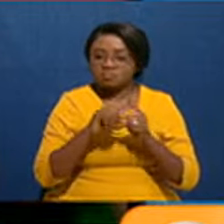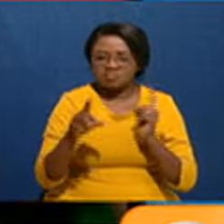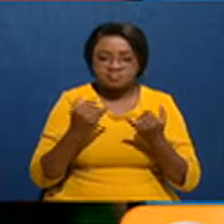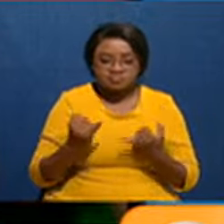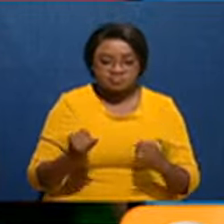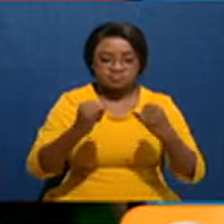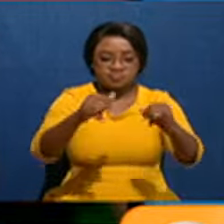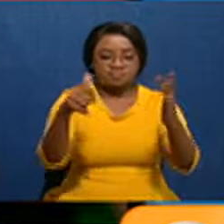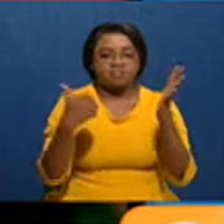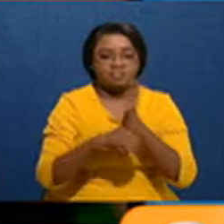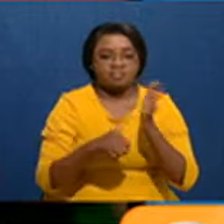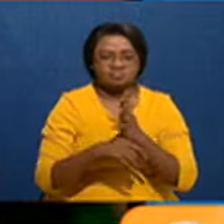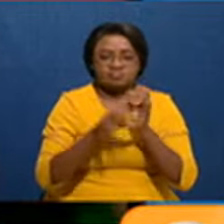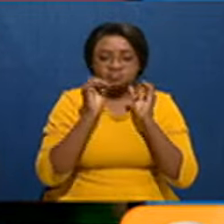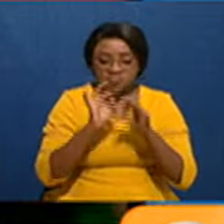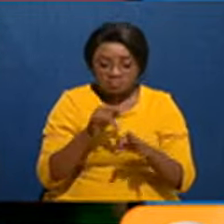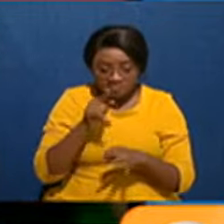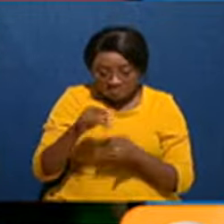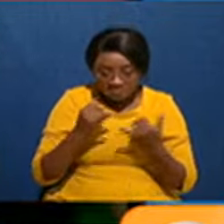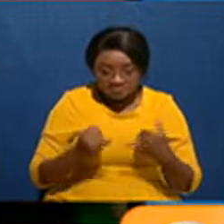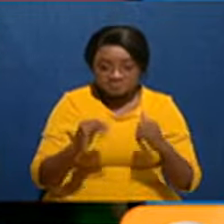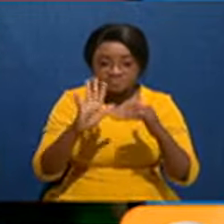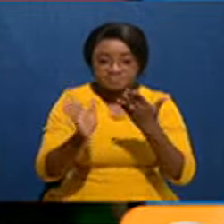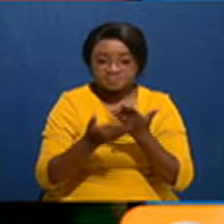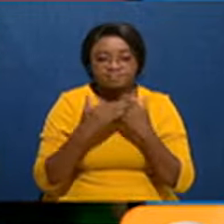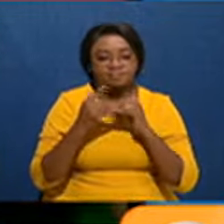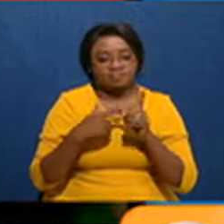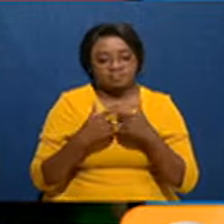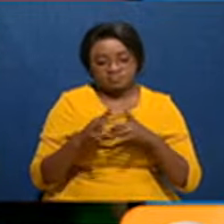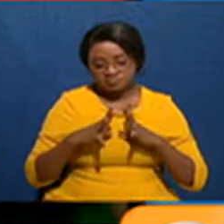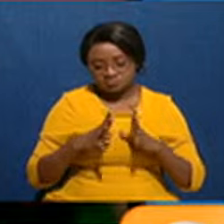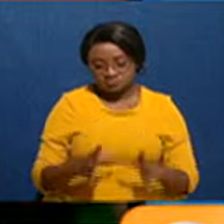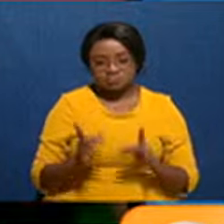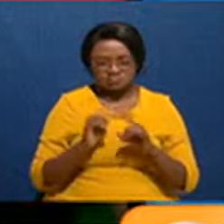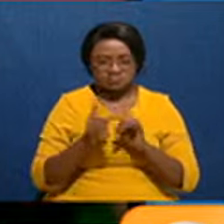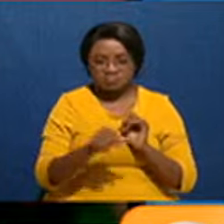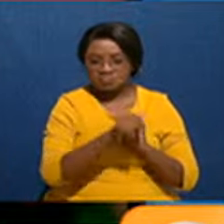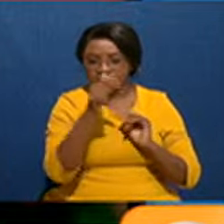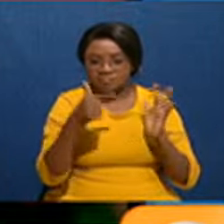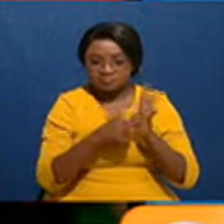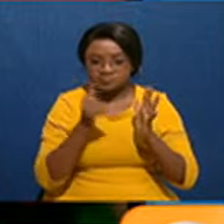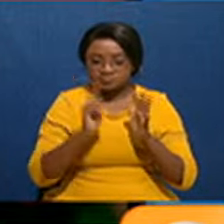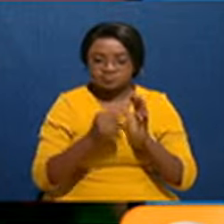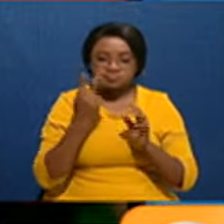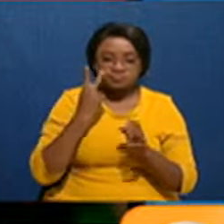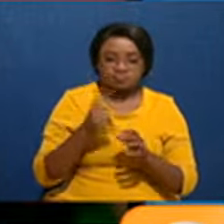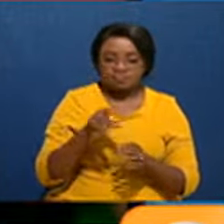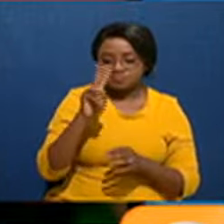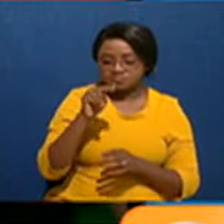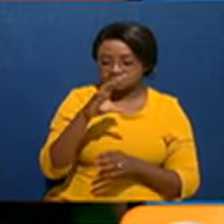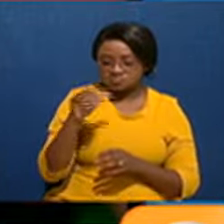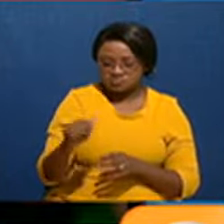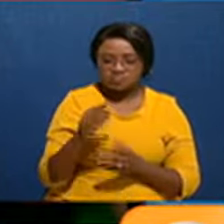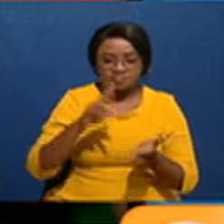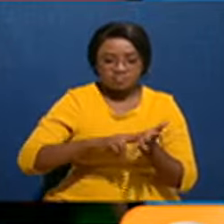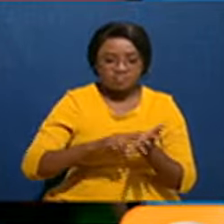If that could help, so be it. But the other thing we need to look at is, NCA is registering contractors.